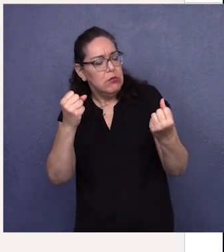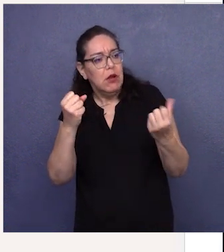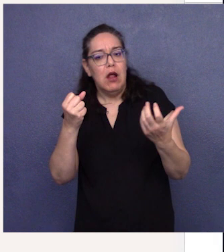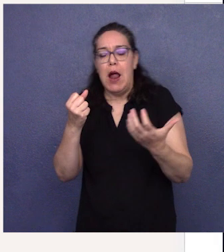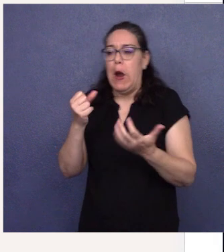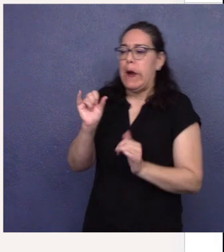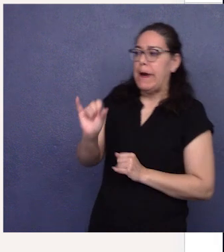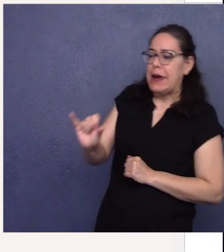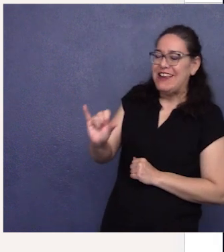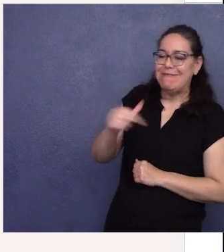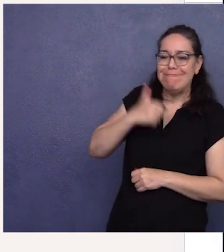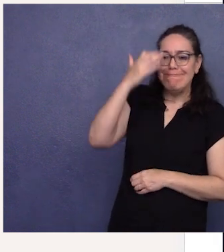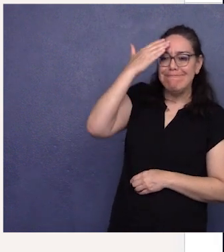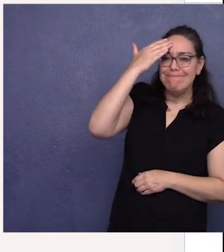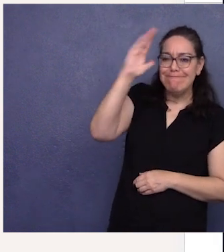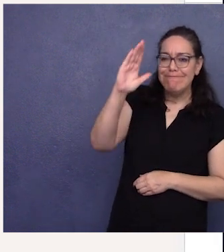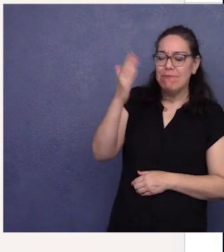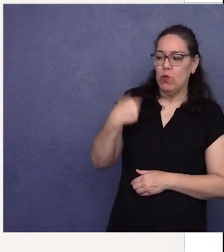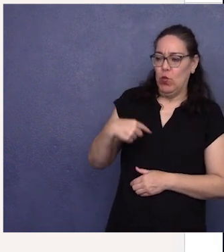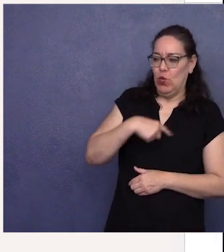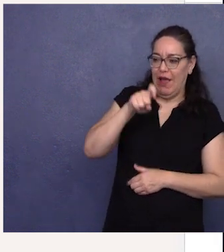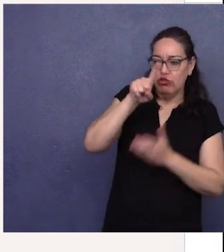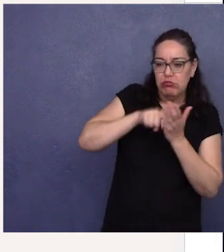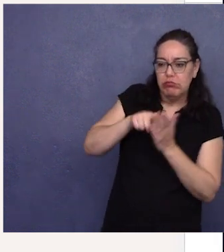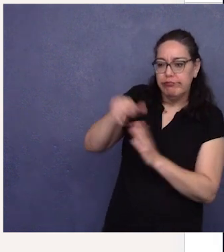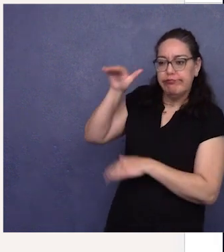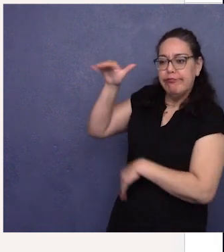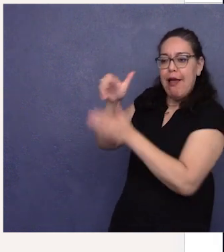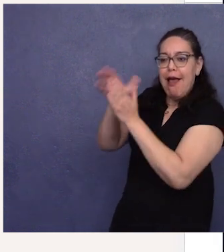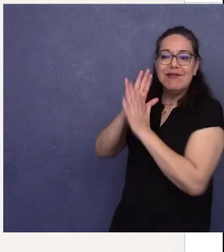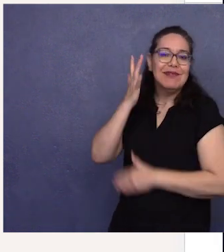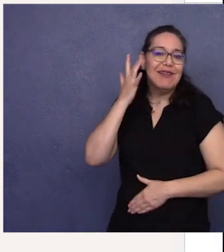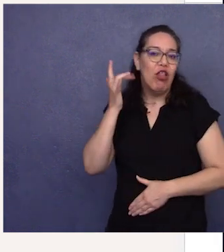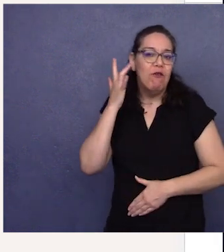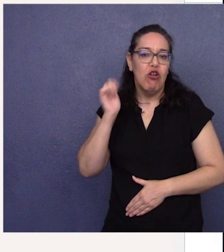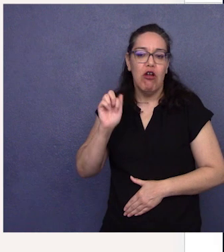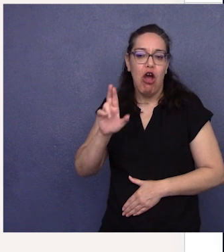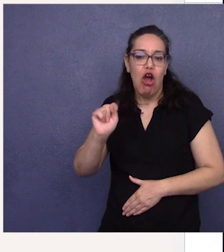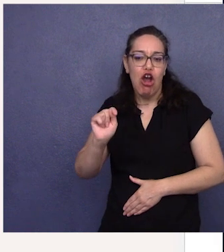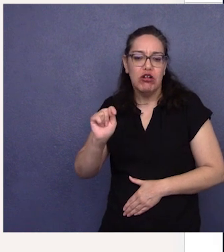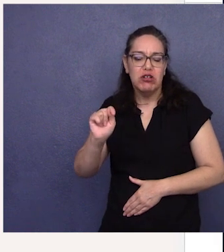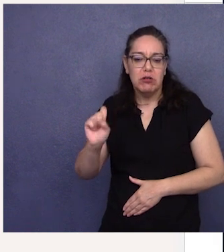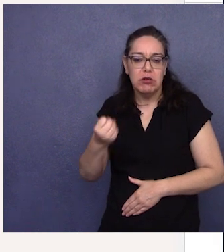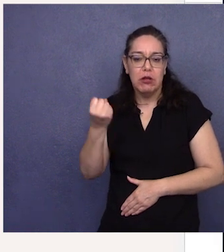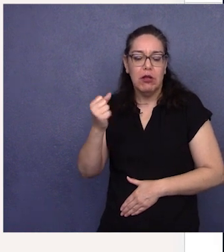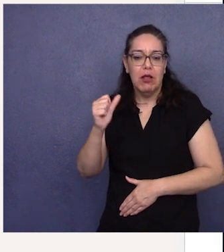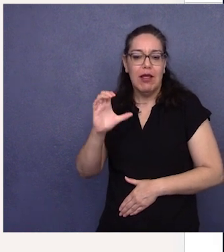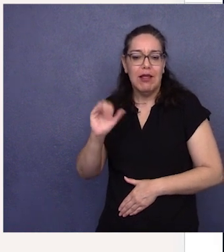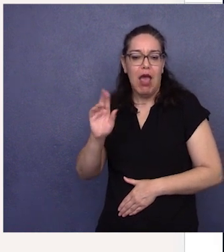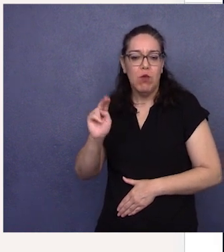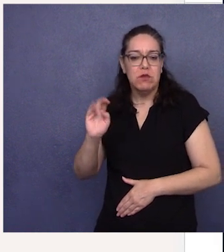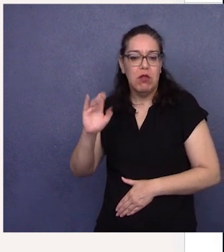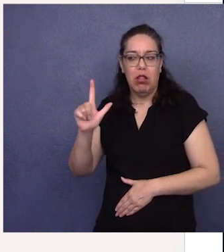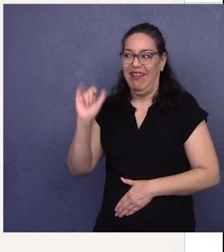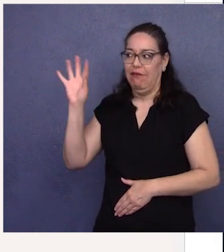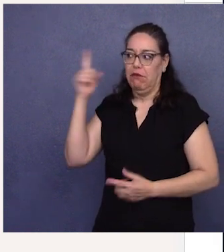I don't know. We would probably have to ask the California Arts Council if that's considered an artist, because my